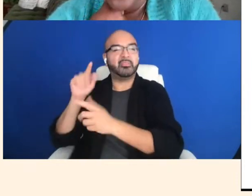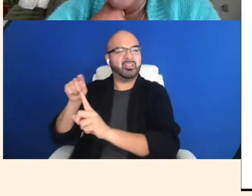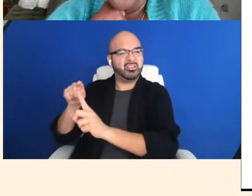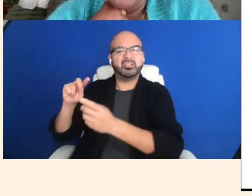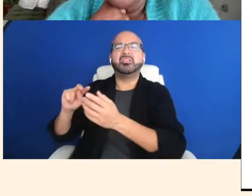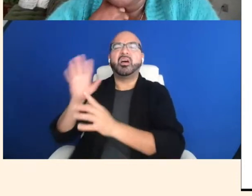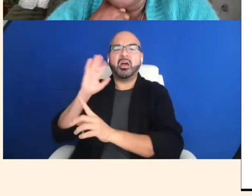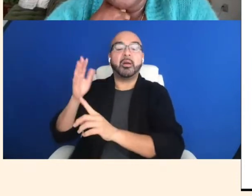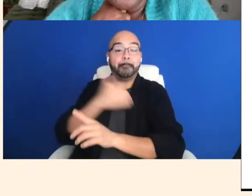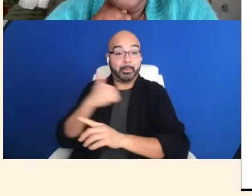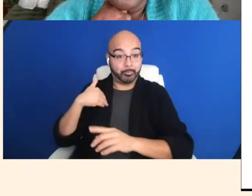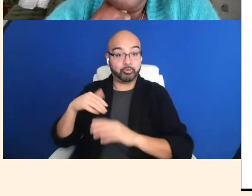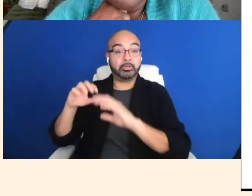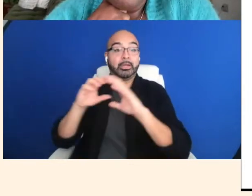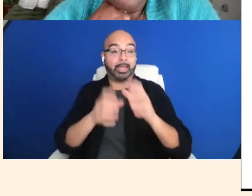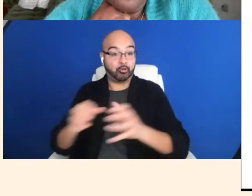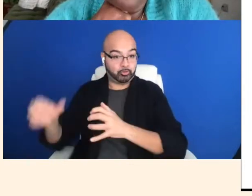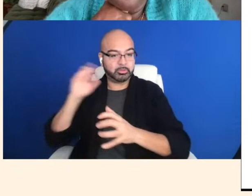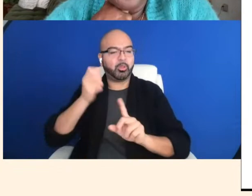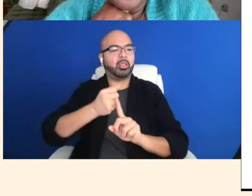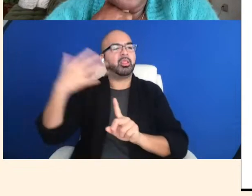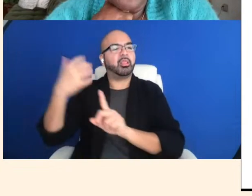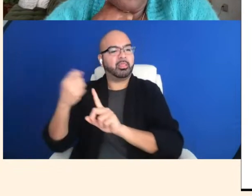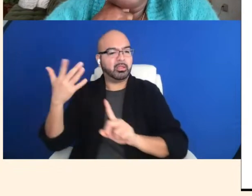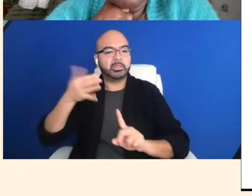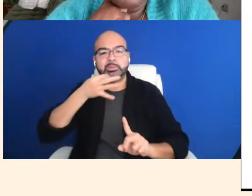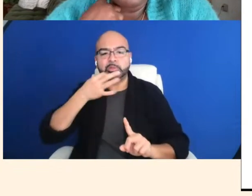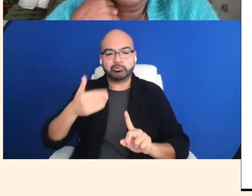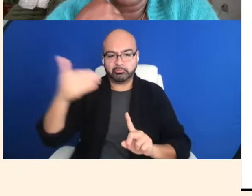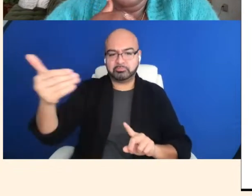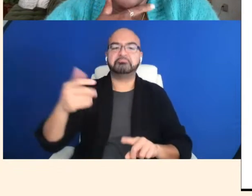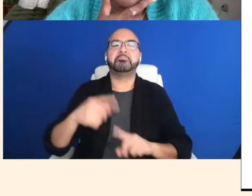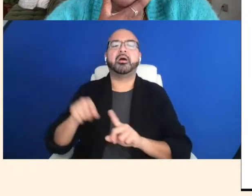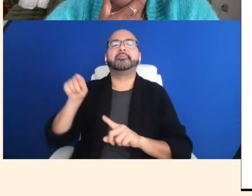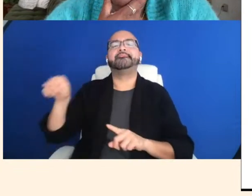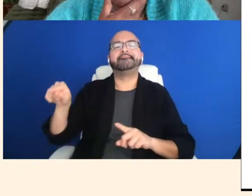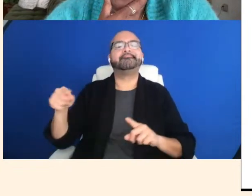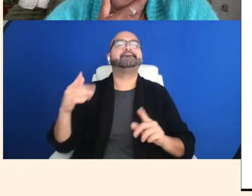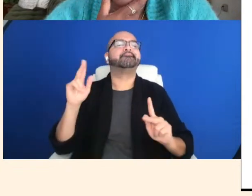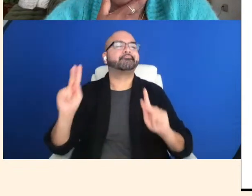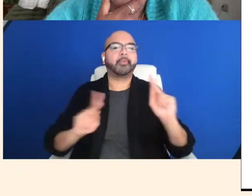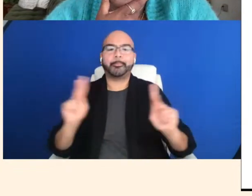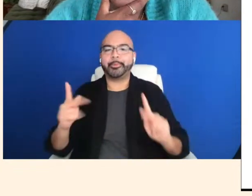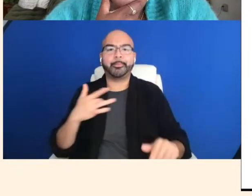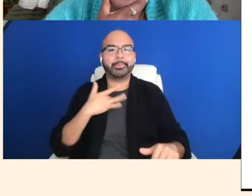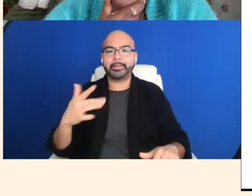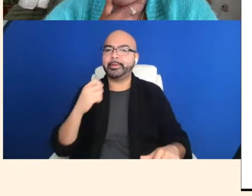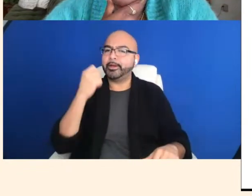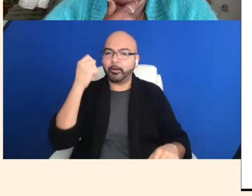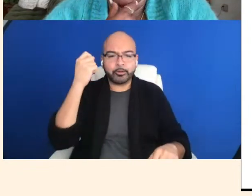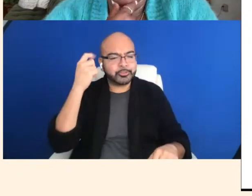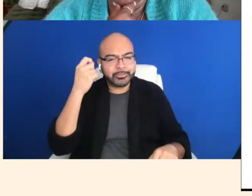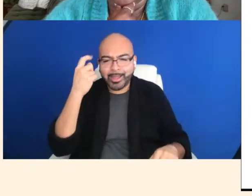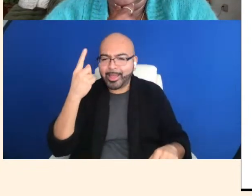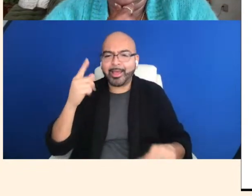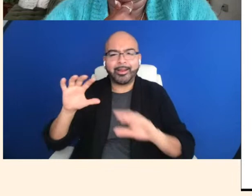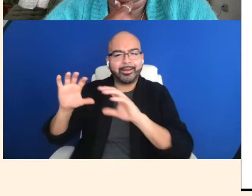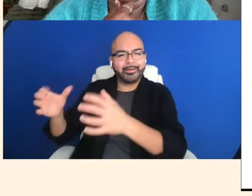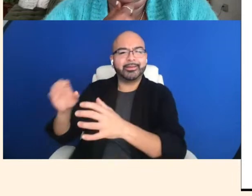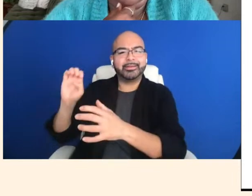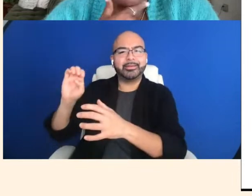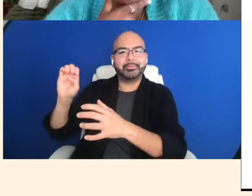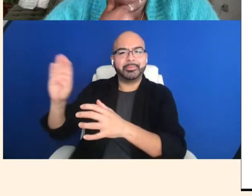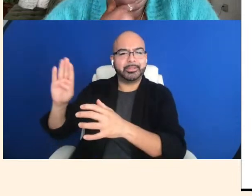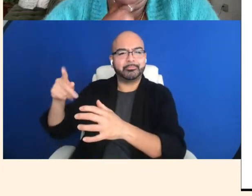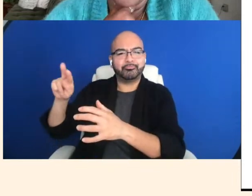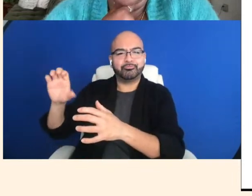member categories shortly. But often people don't grasp the anatomy of EBPREC and